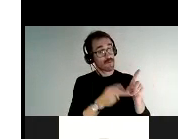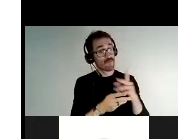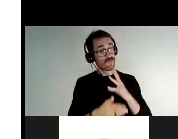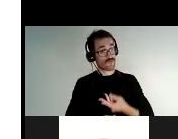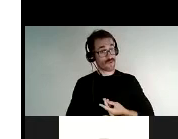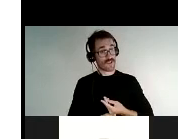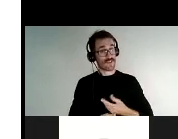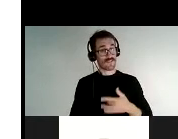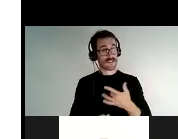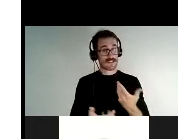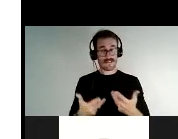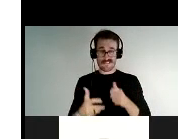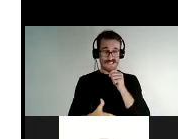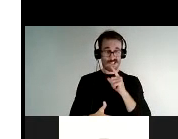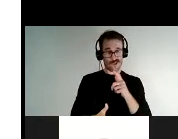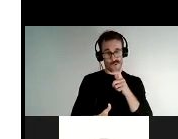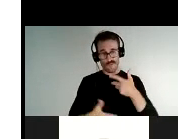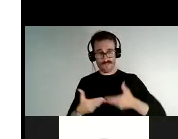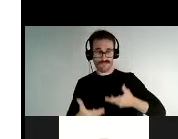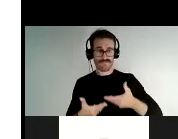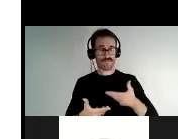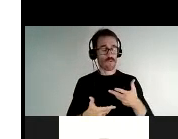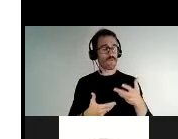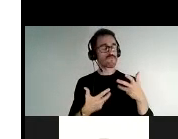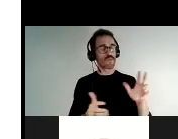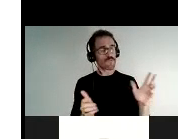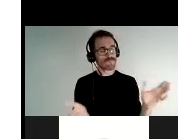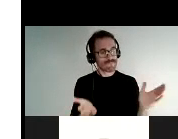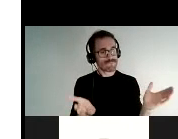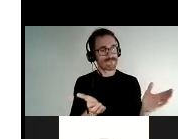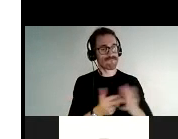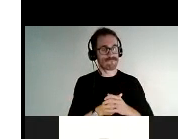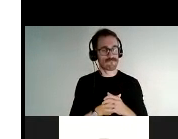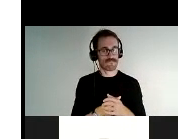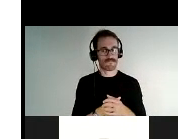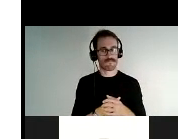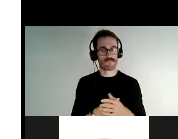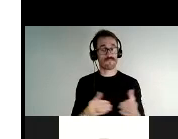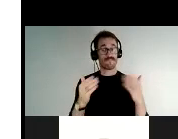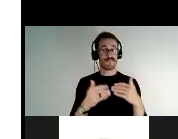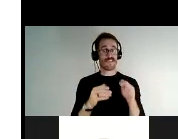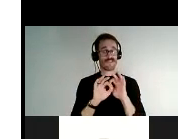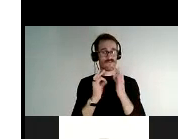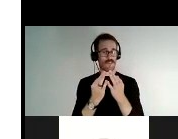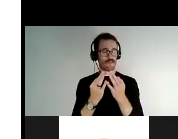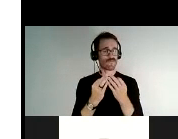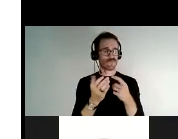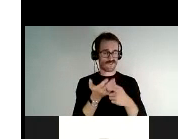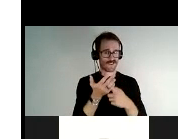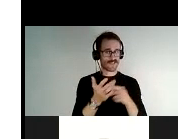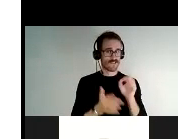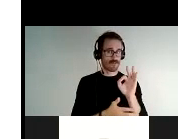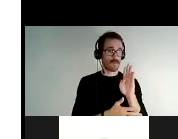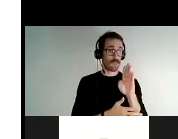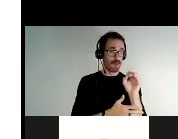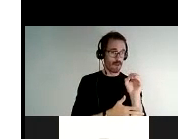that. So relationships devalued, I talked about that, and family and self-advocacy can be very